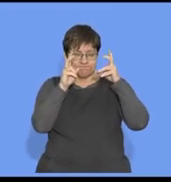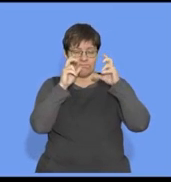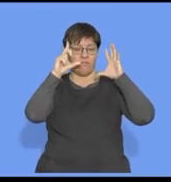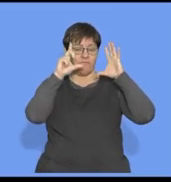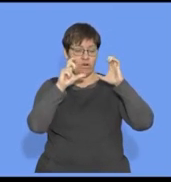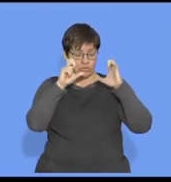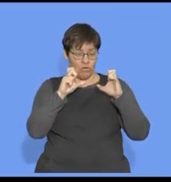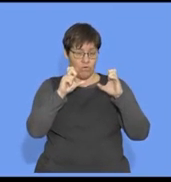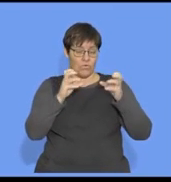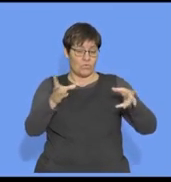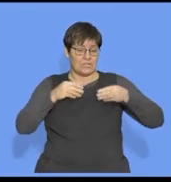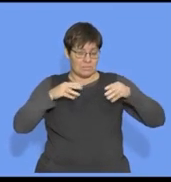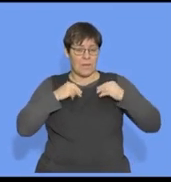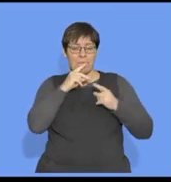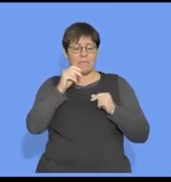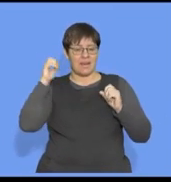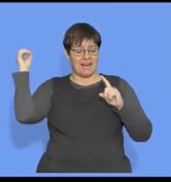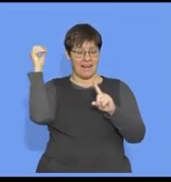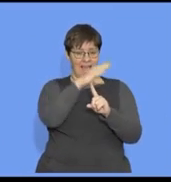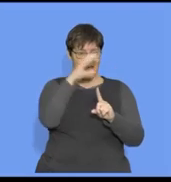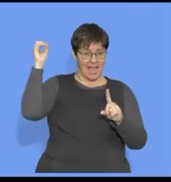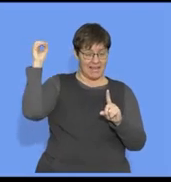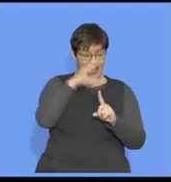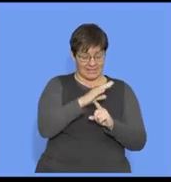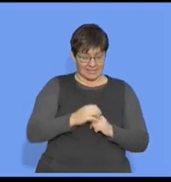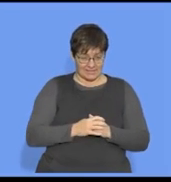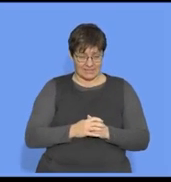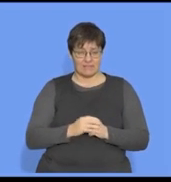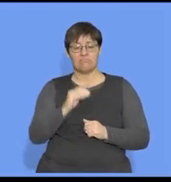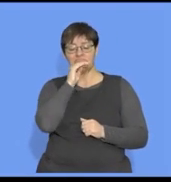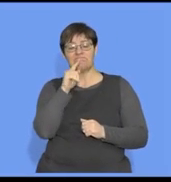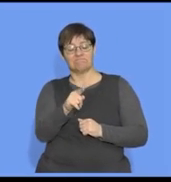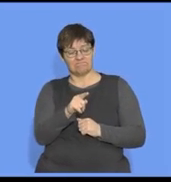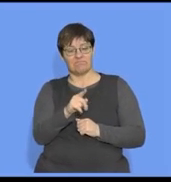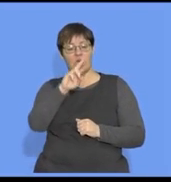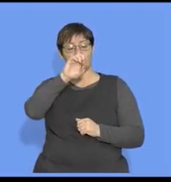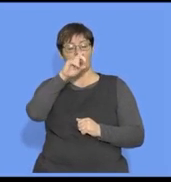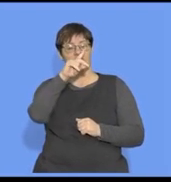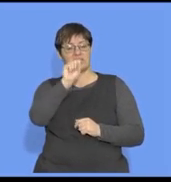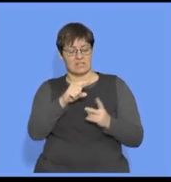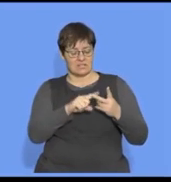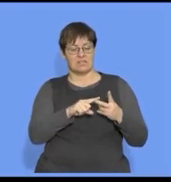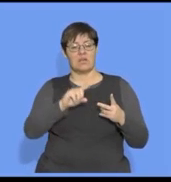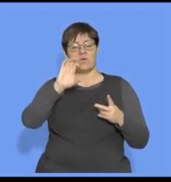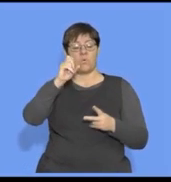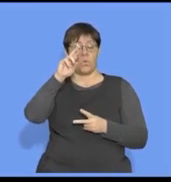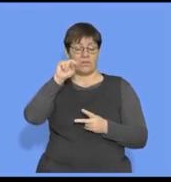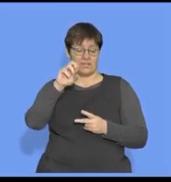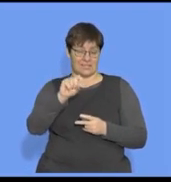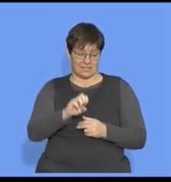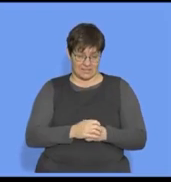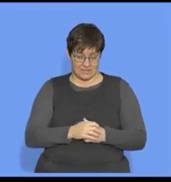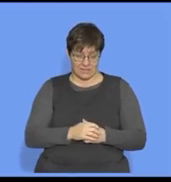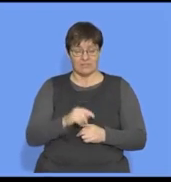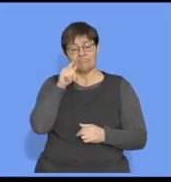photoreceptors. Photo means light. Photoreceptor cells, which are referred to as the rods and the cones,